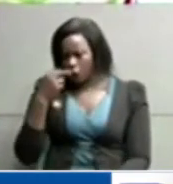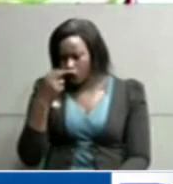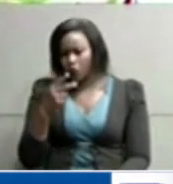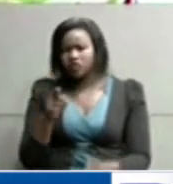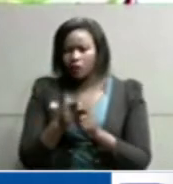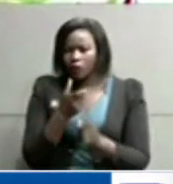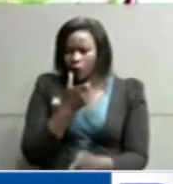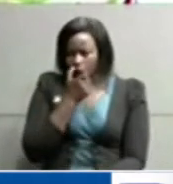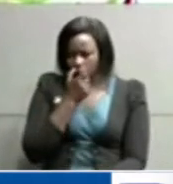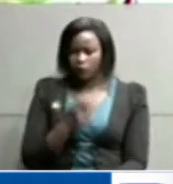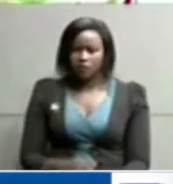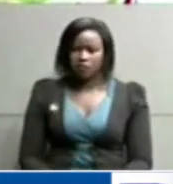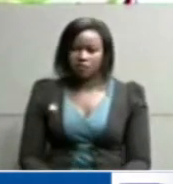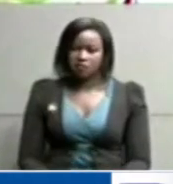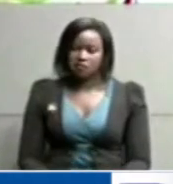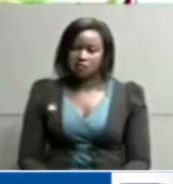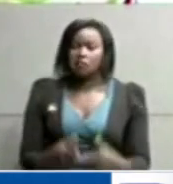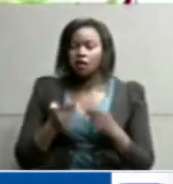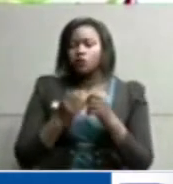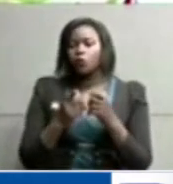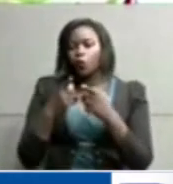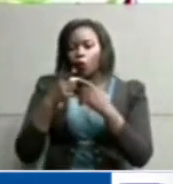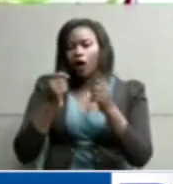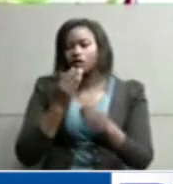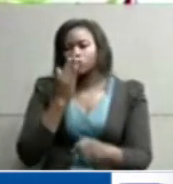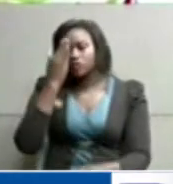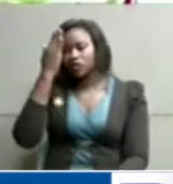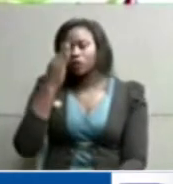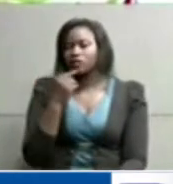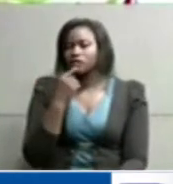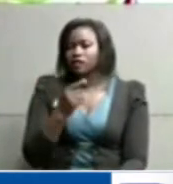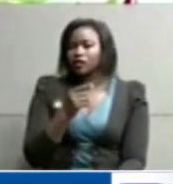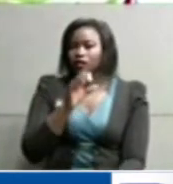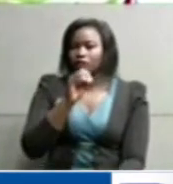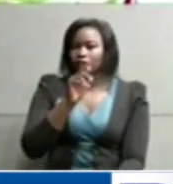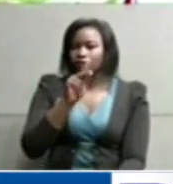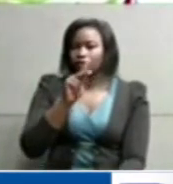But when you call it okwefuka,